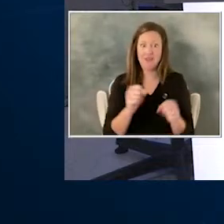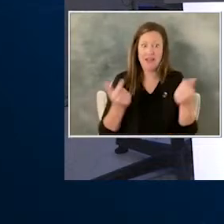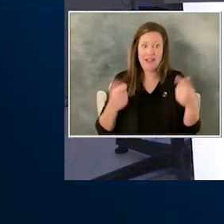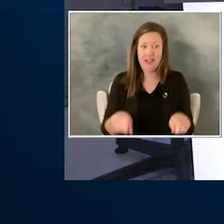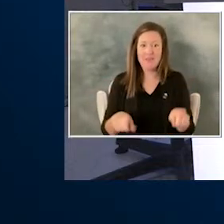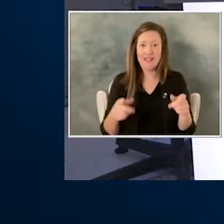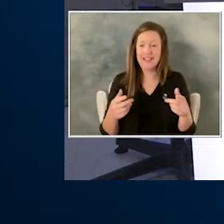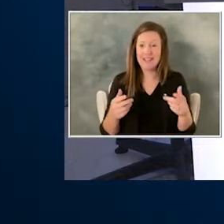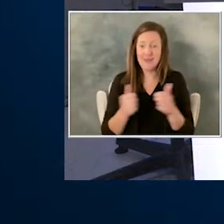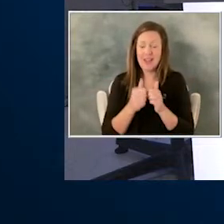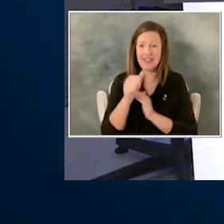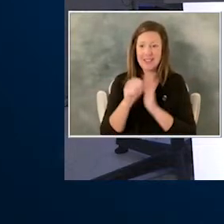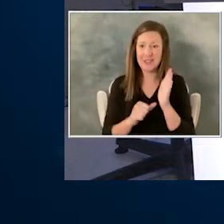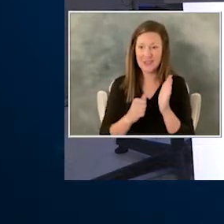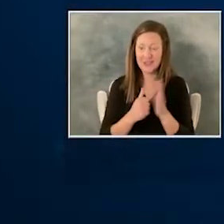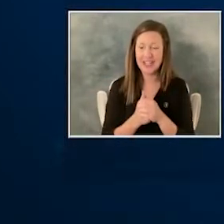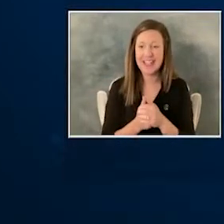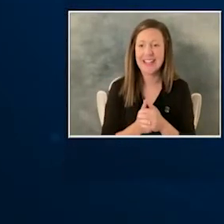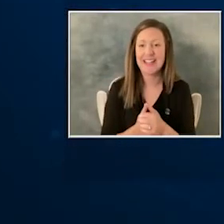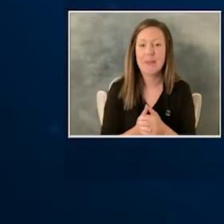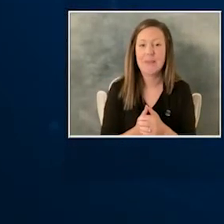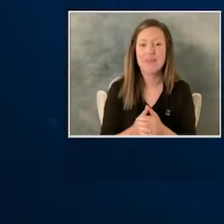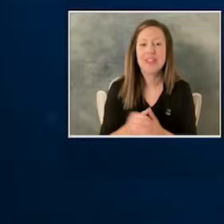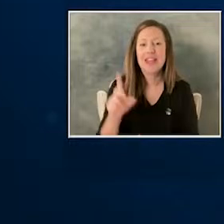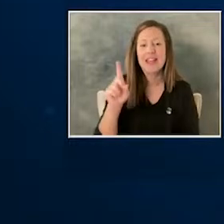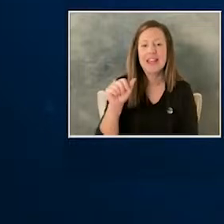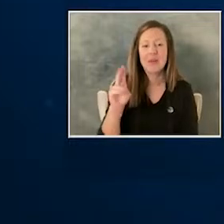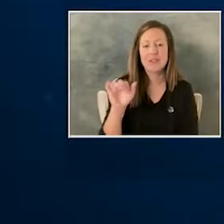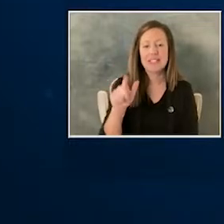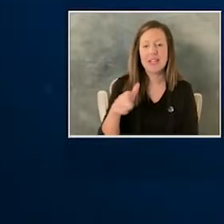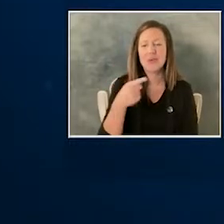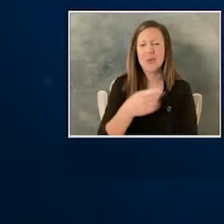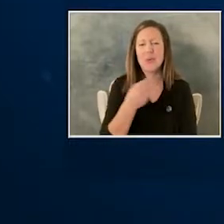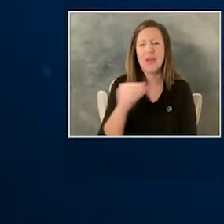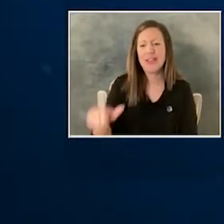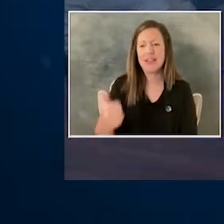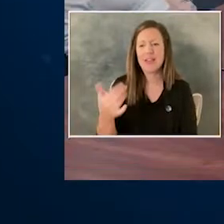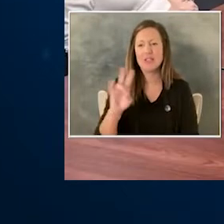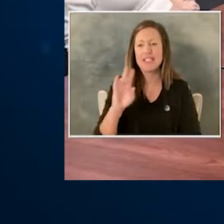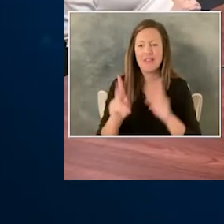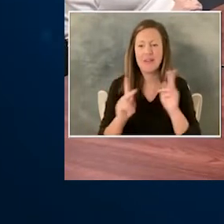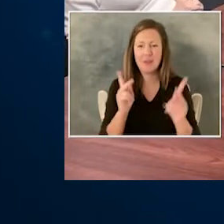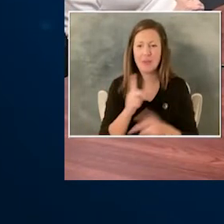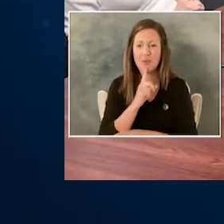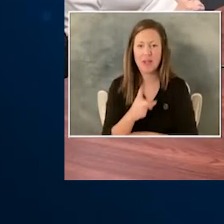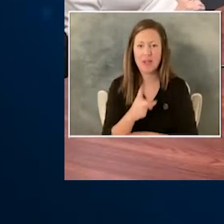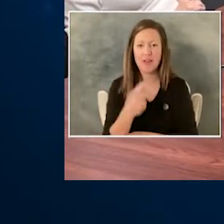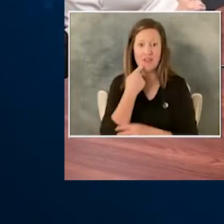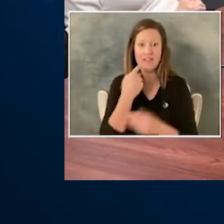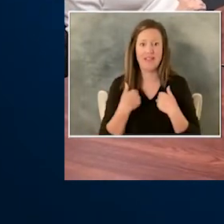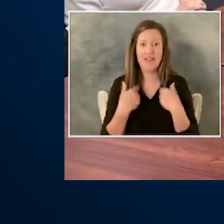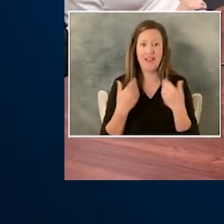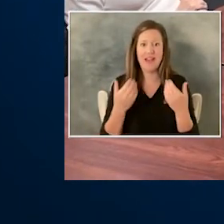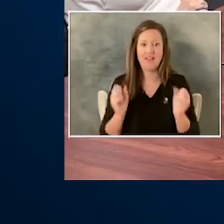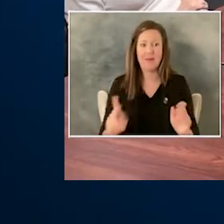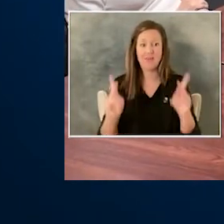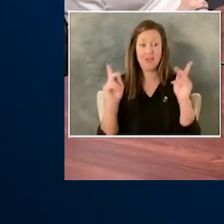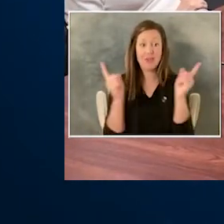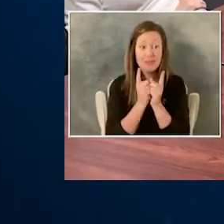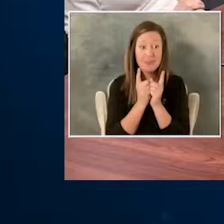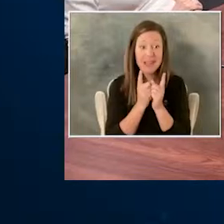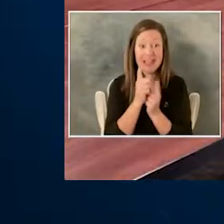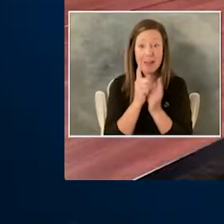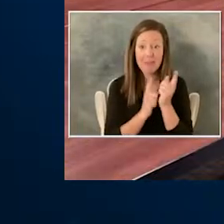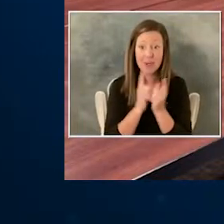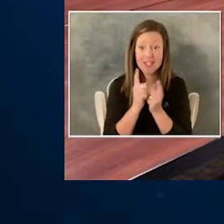room. It's remarkable. Now, Daniel, you and the other 7 people in this kidney chain recently had the chance to meet each other in person. What did